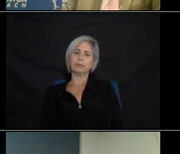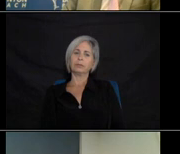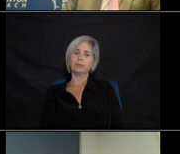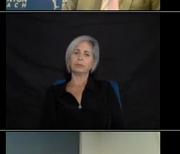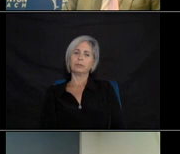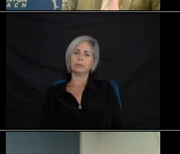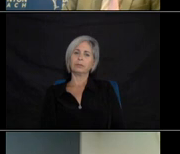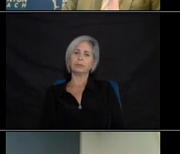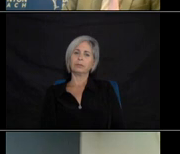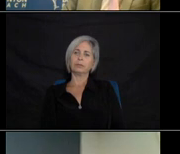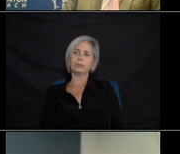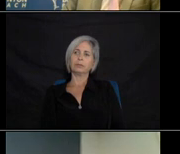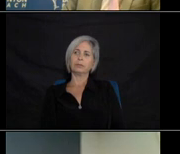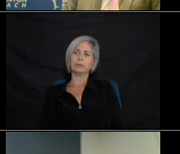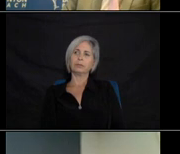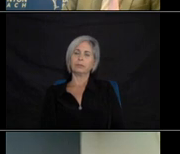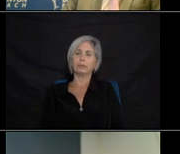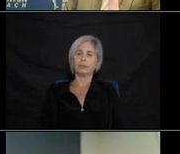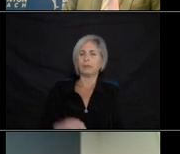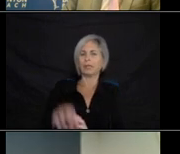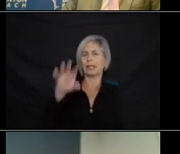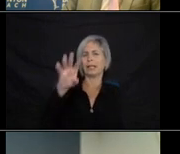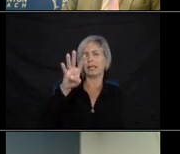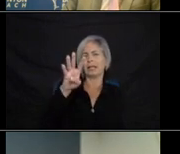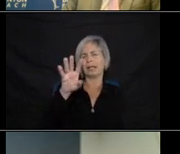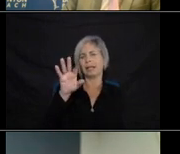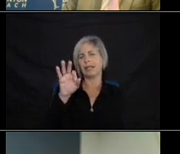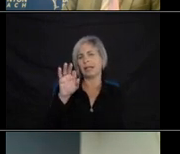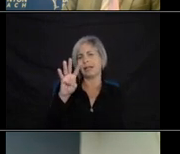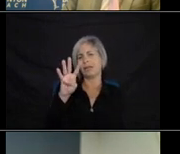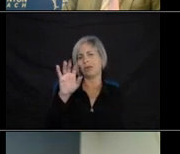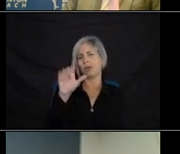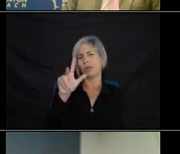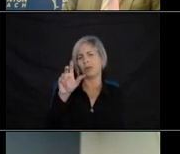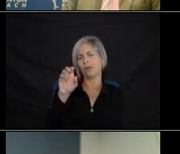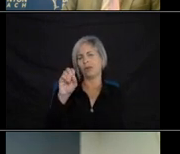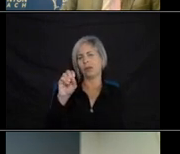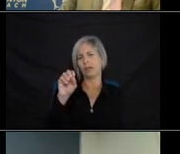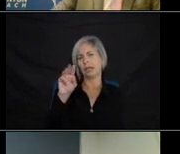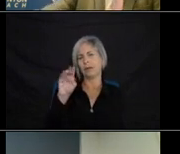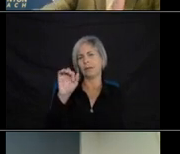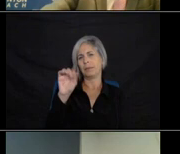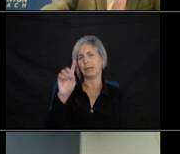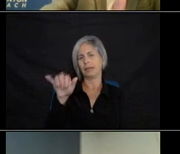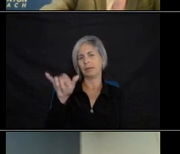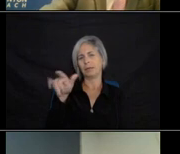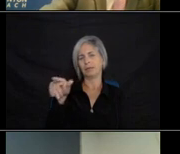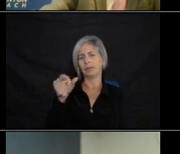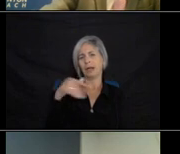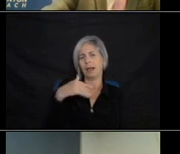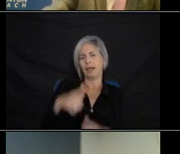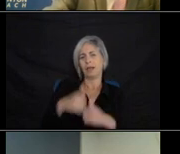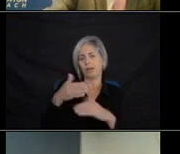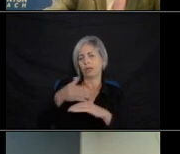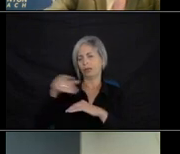Hi, my name is Nicole Spikes. I live at 9430 Nichols Boulevard. I actually live right across the street. We've been there 7 years. We rented,